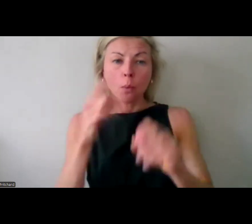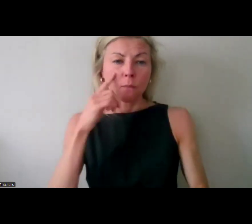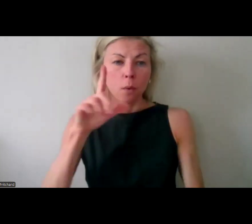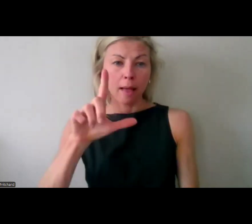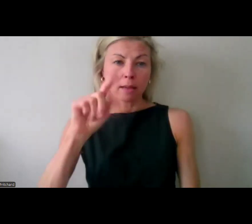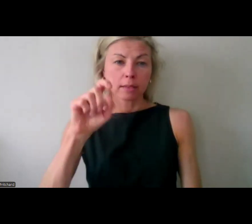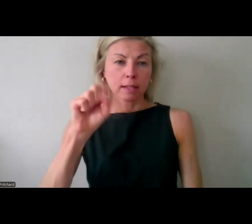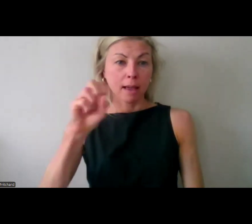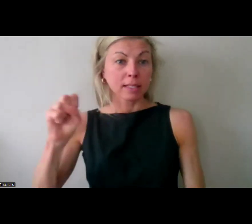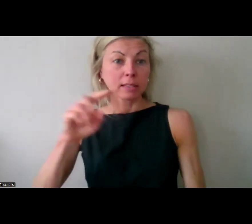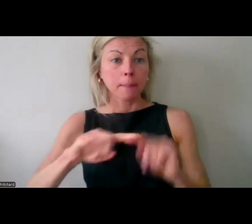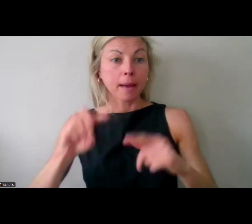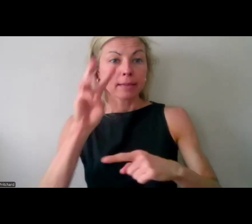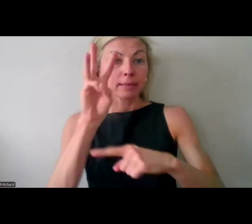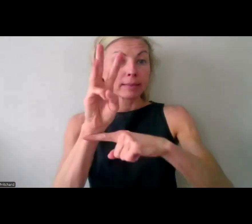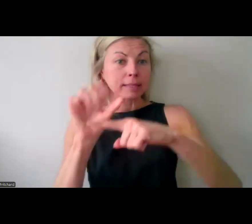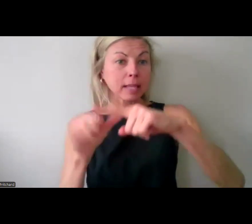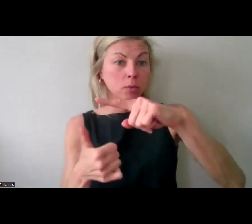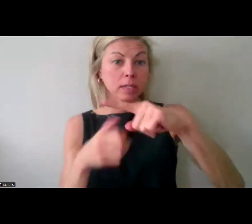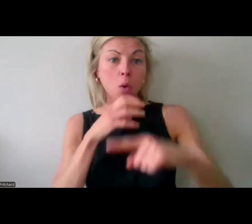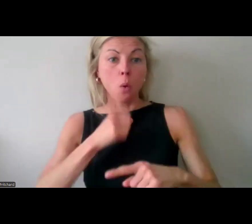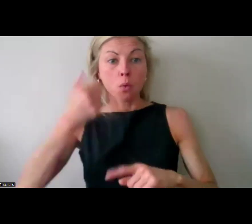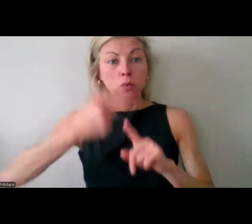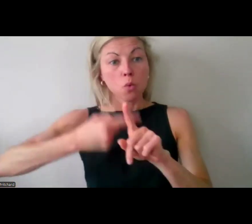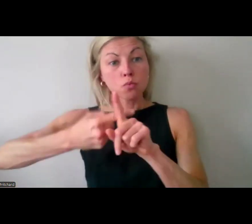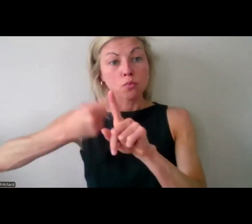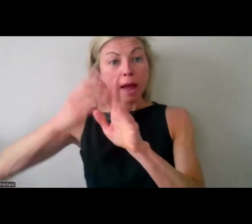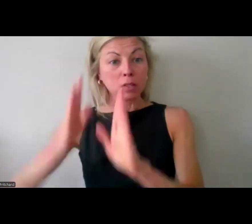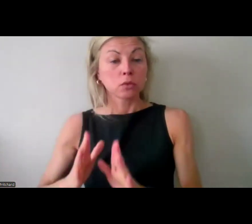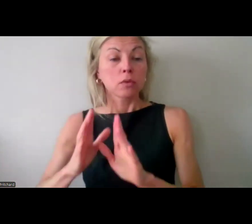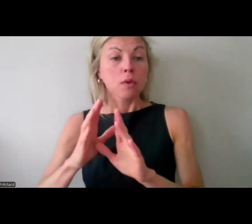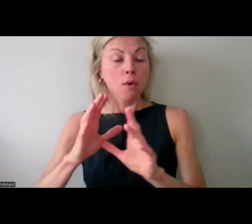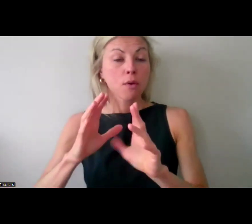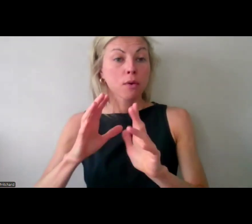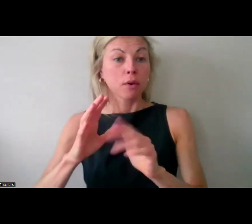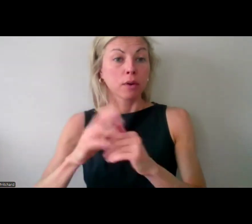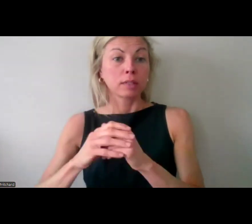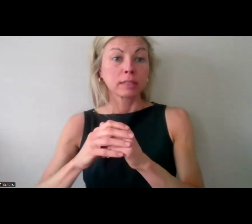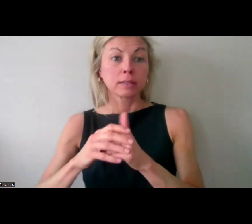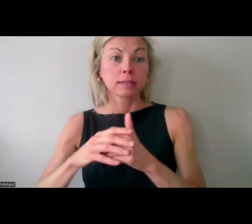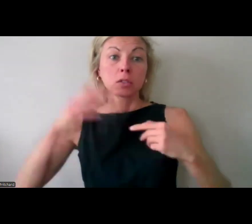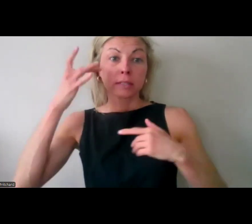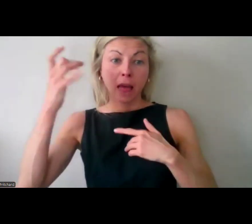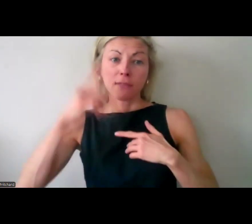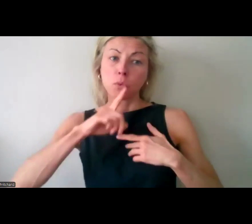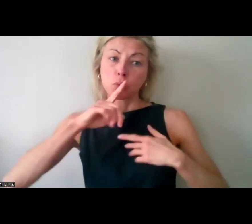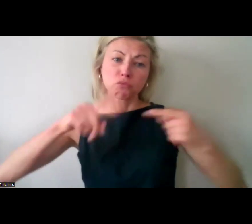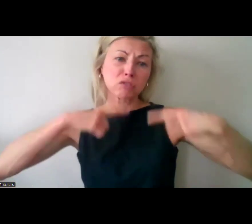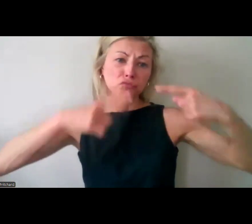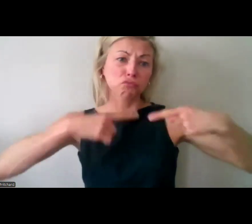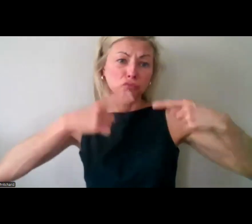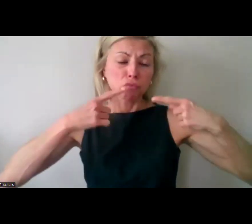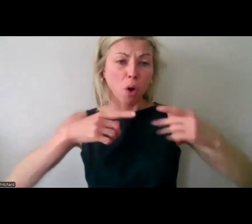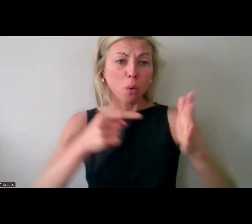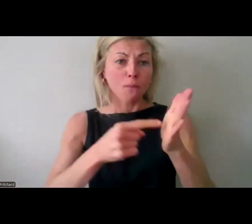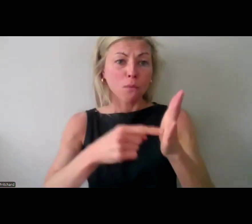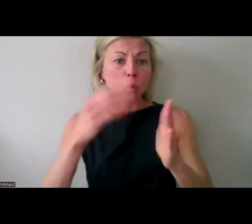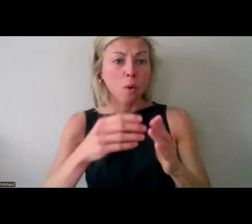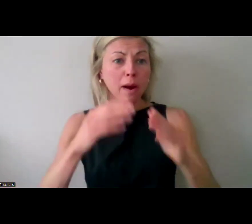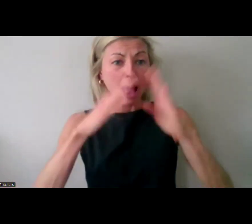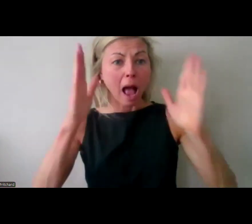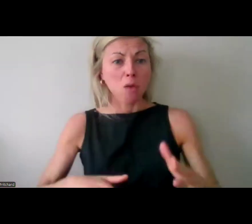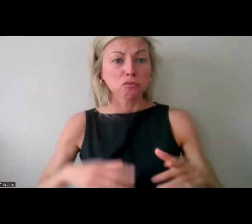6 out of 10 older renter households in California really struggle at this point to afford housing. This struggle to pay